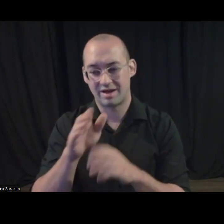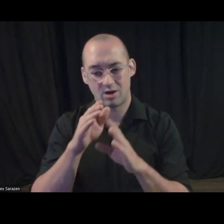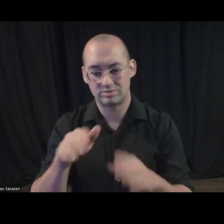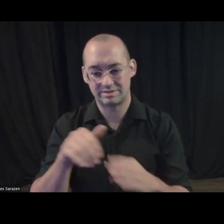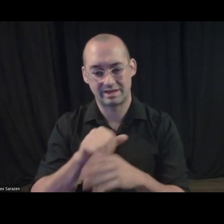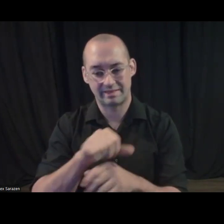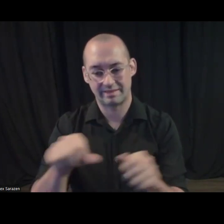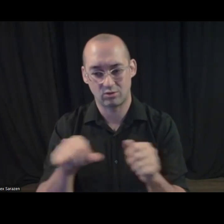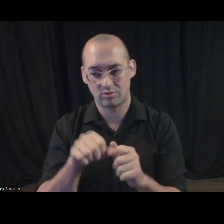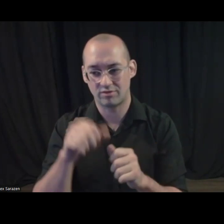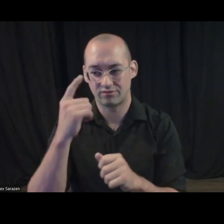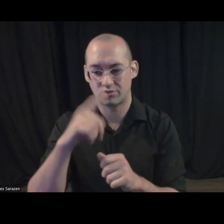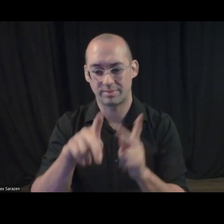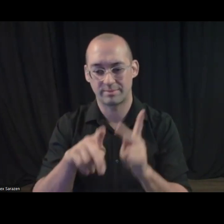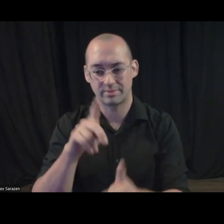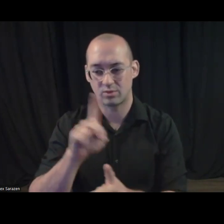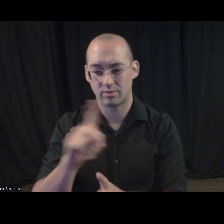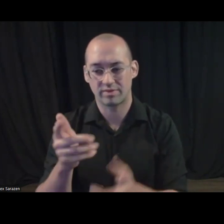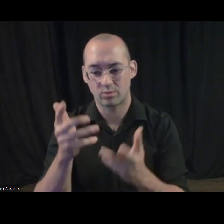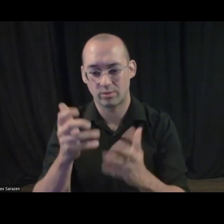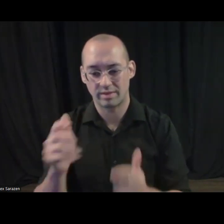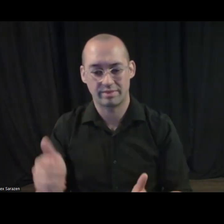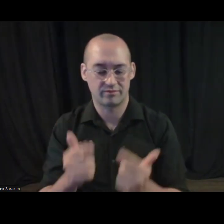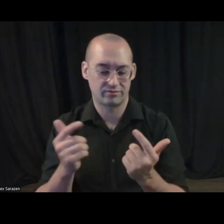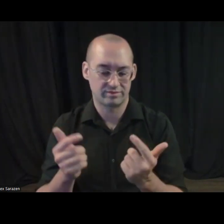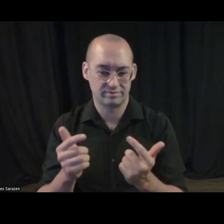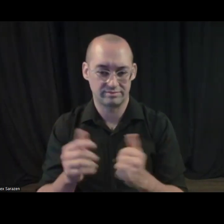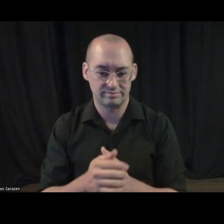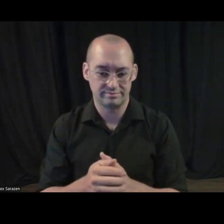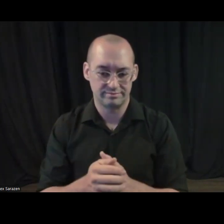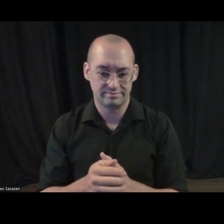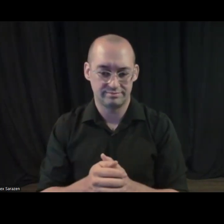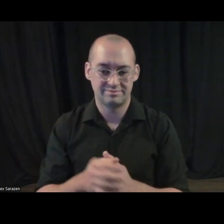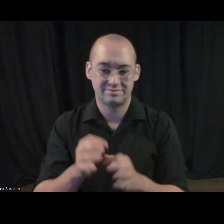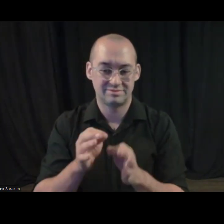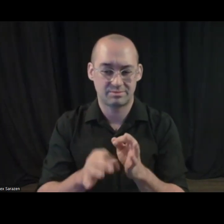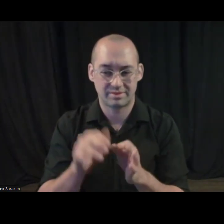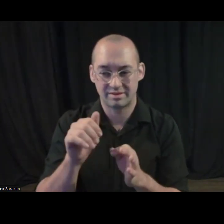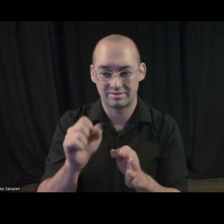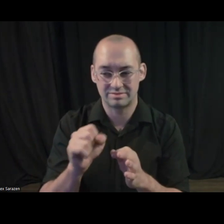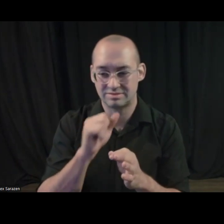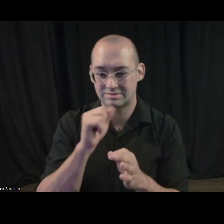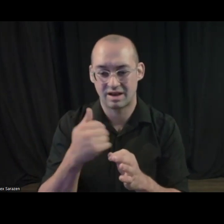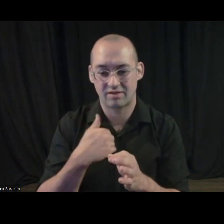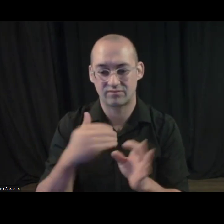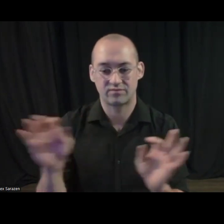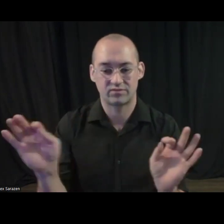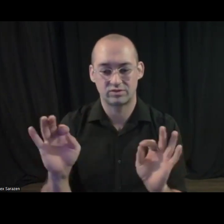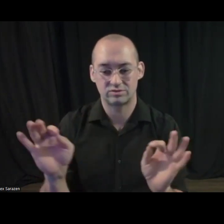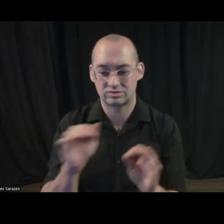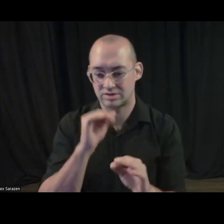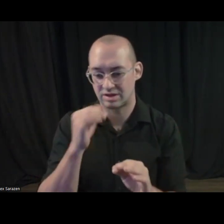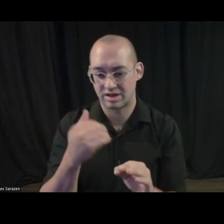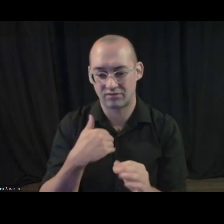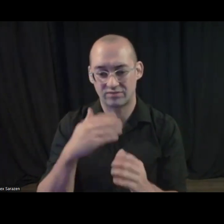or those with disabilities. And sometimes it's something as simple as not having furnishings, household